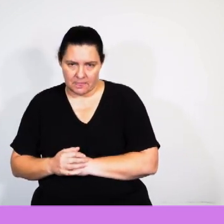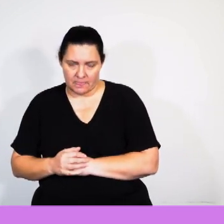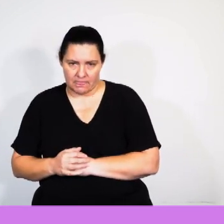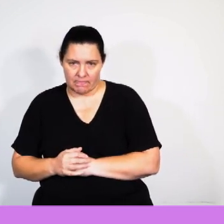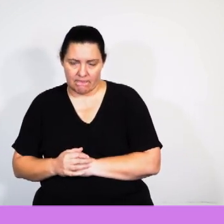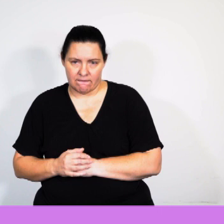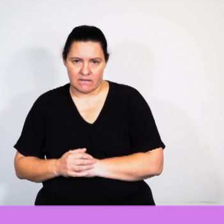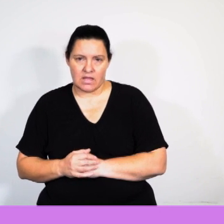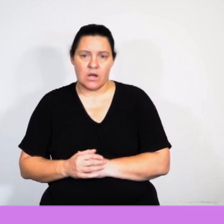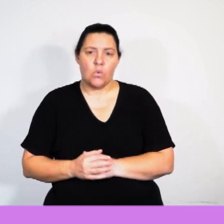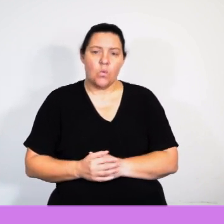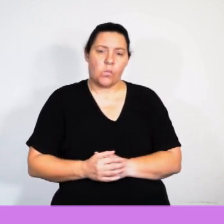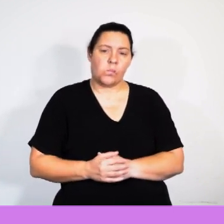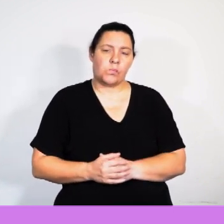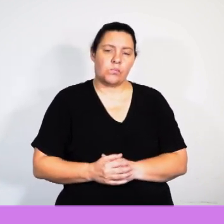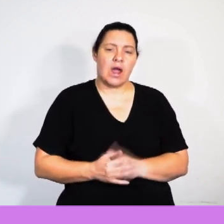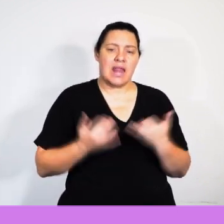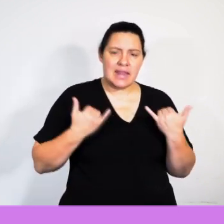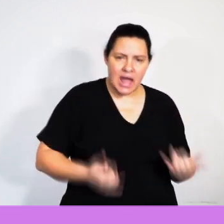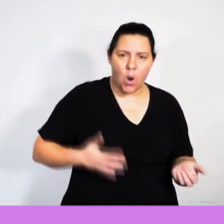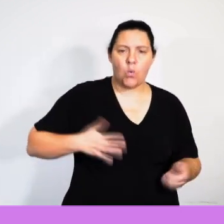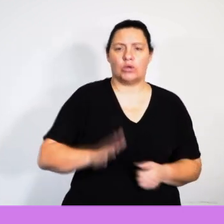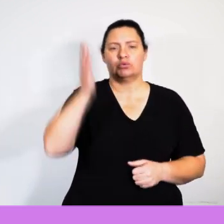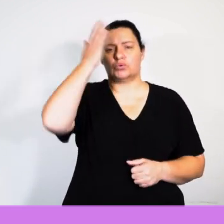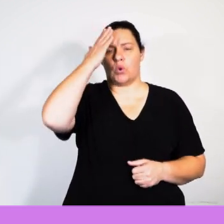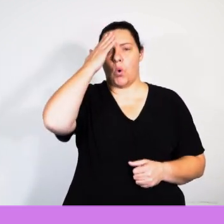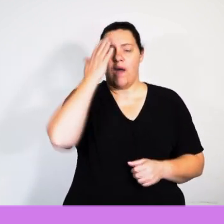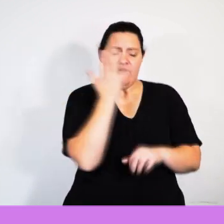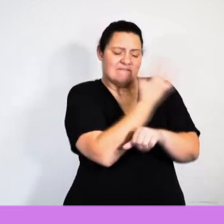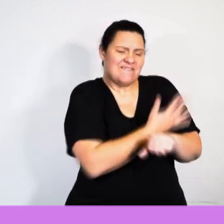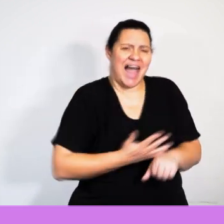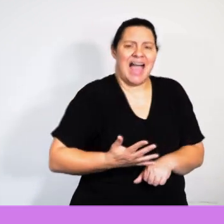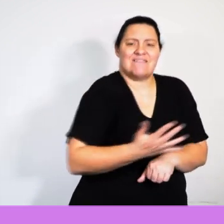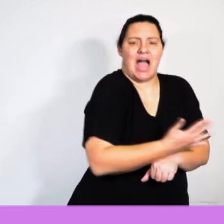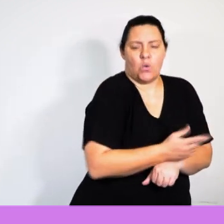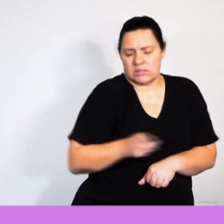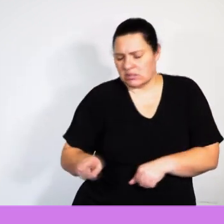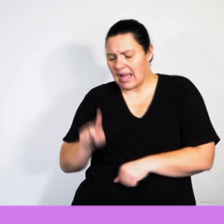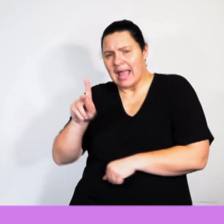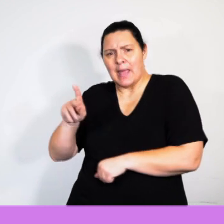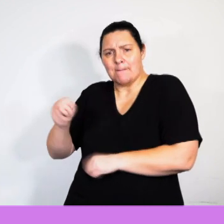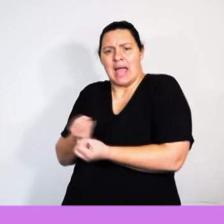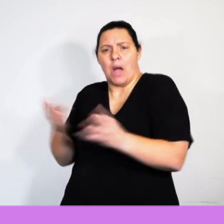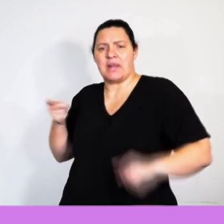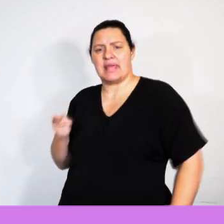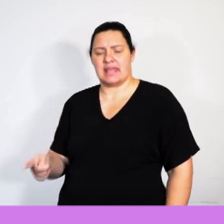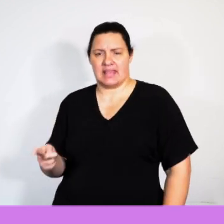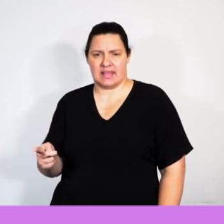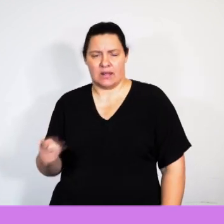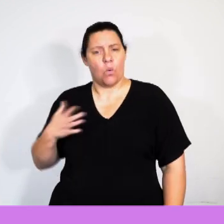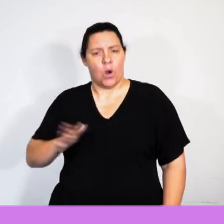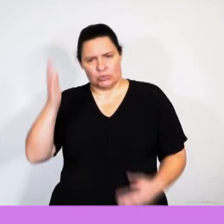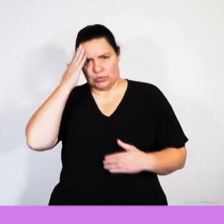10,5 kilometers. Then the question wanted us to determine the number of kilometers